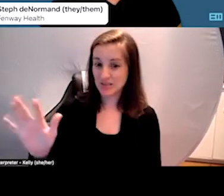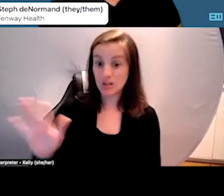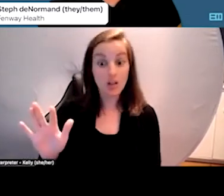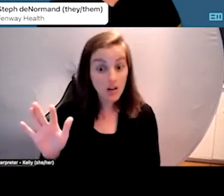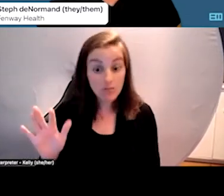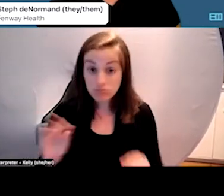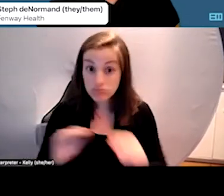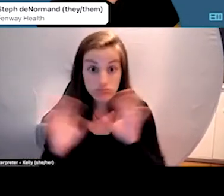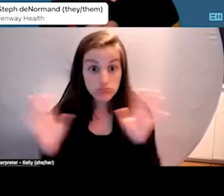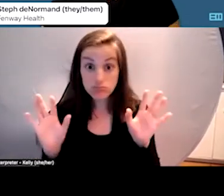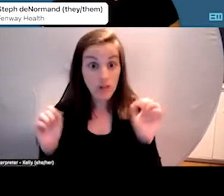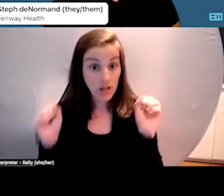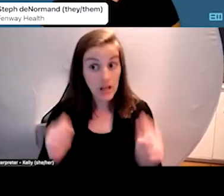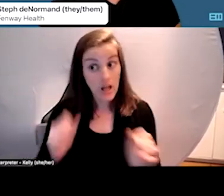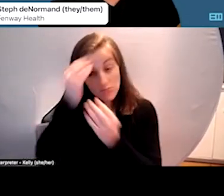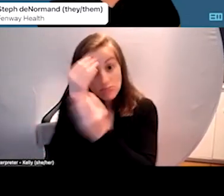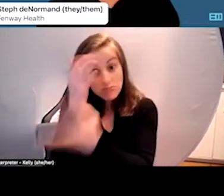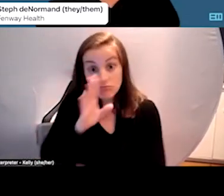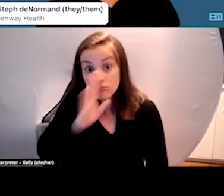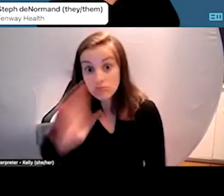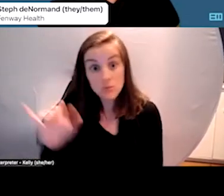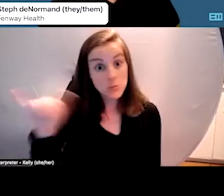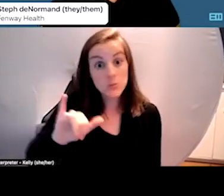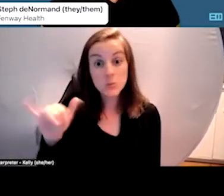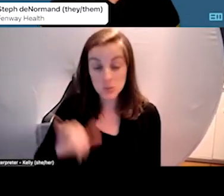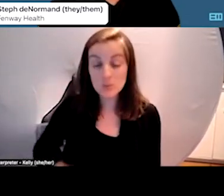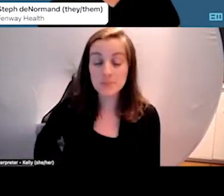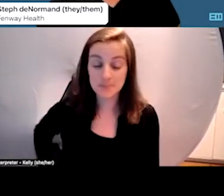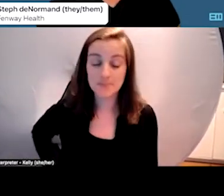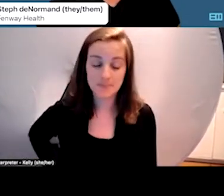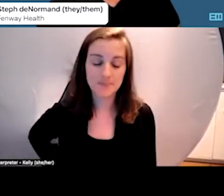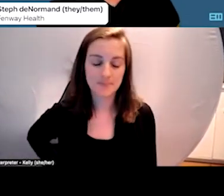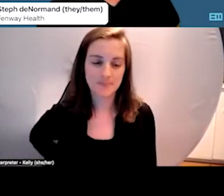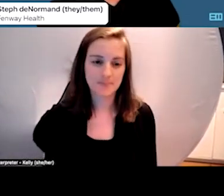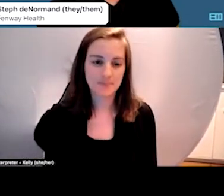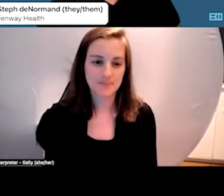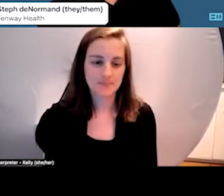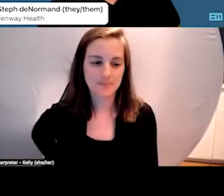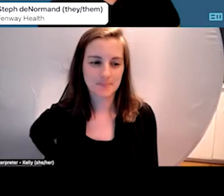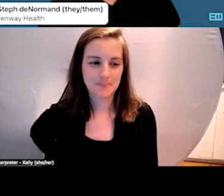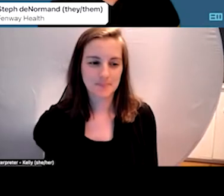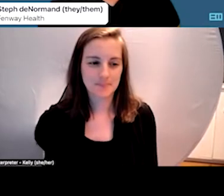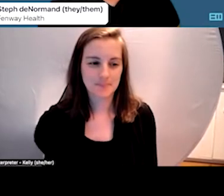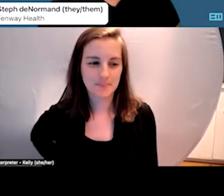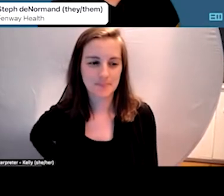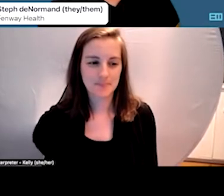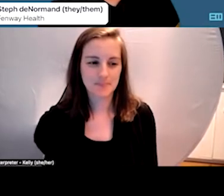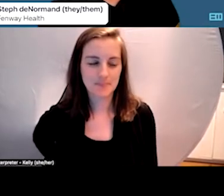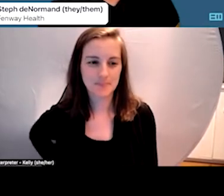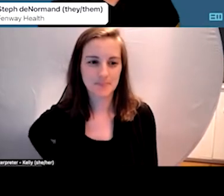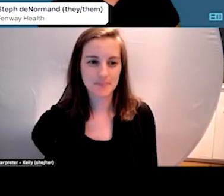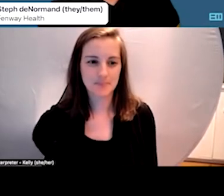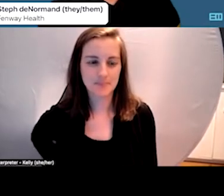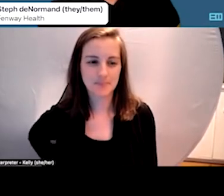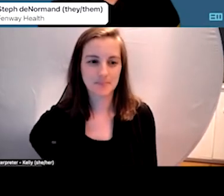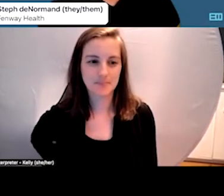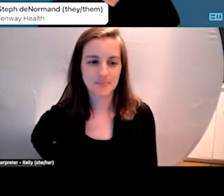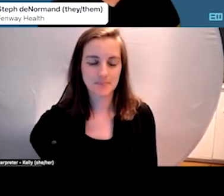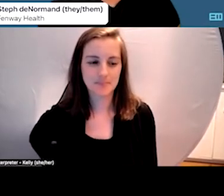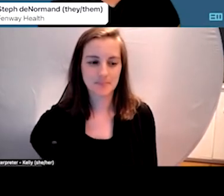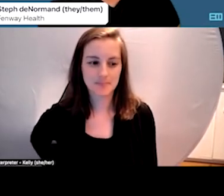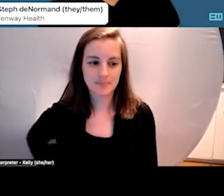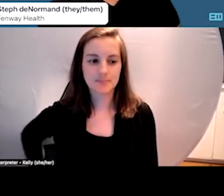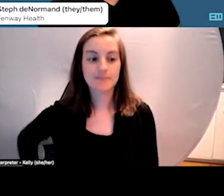fully welcome to do, and I would encourage folks to do when they feel like they can. The last piece is finding